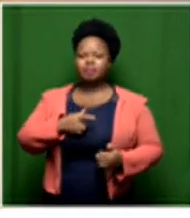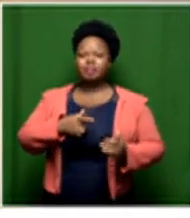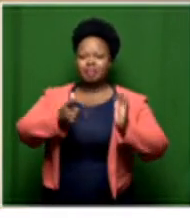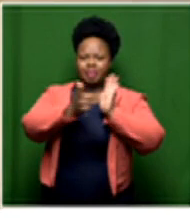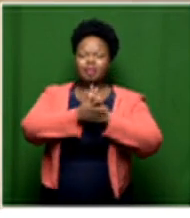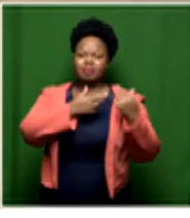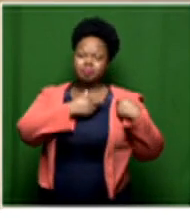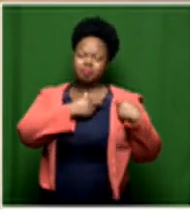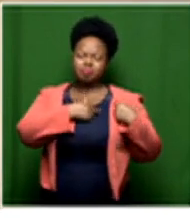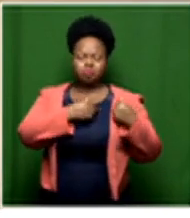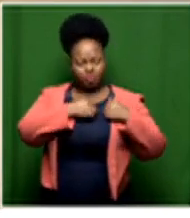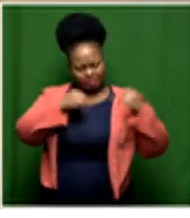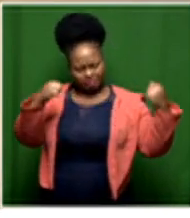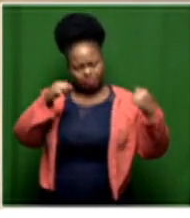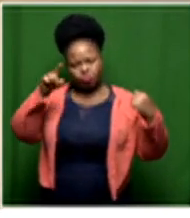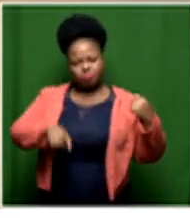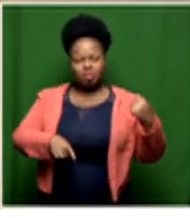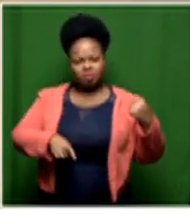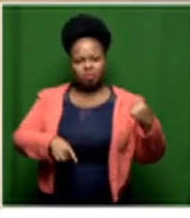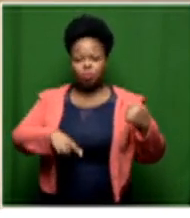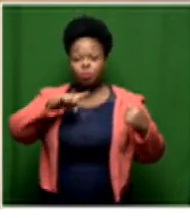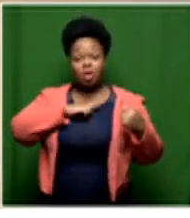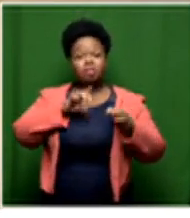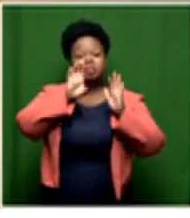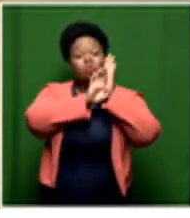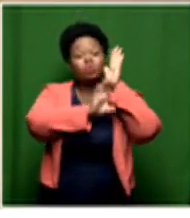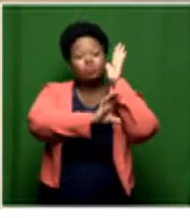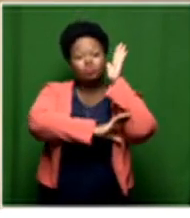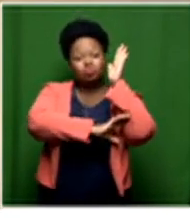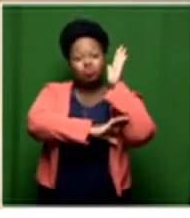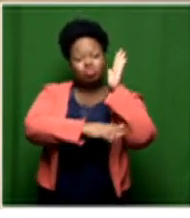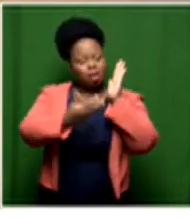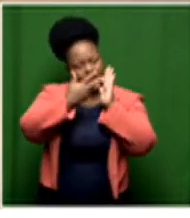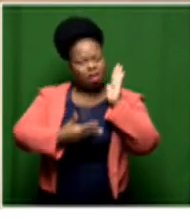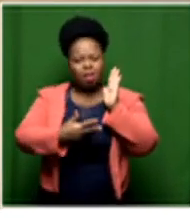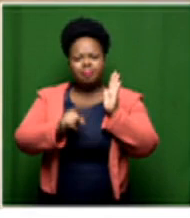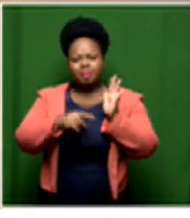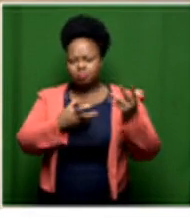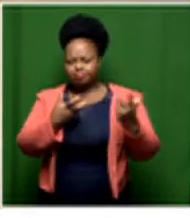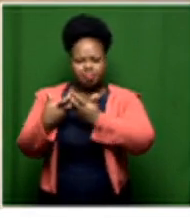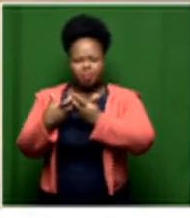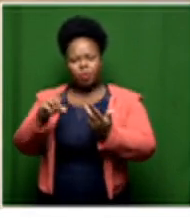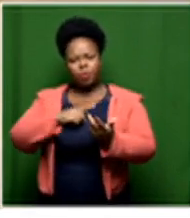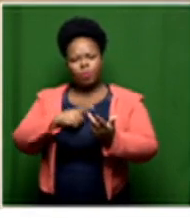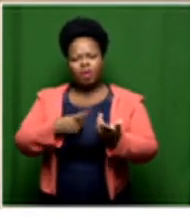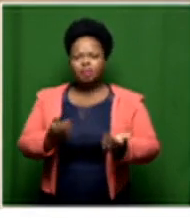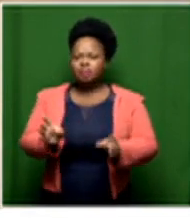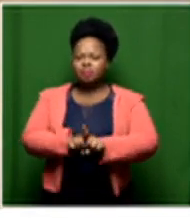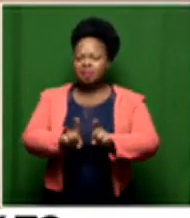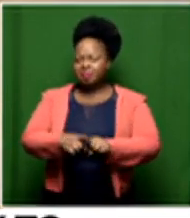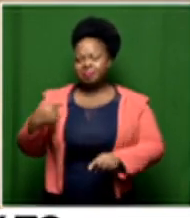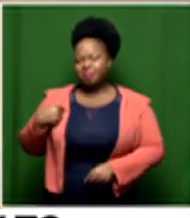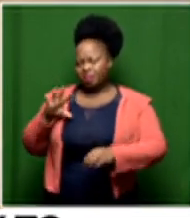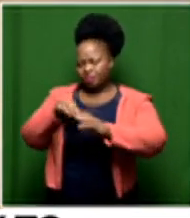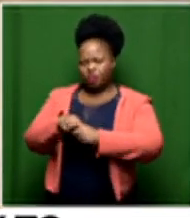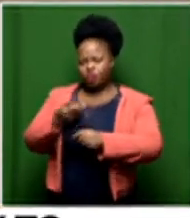be transparent. This is a constitutional question, if you like it. There are parallels with the case I was involved